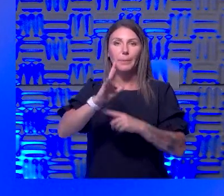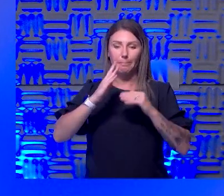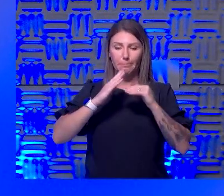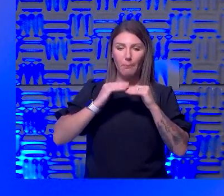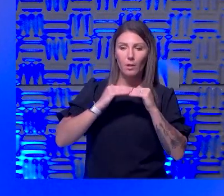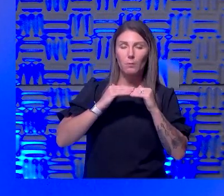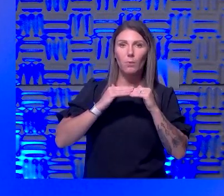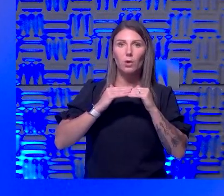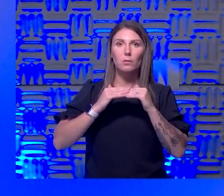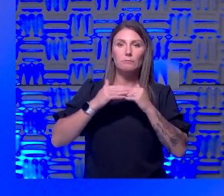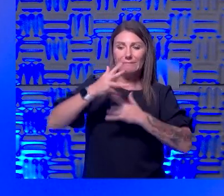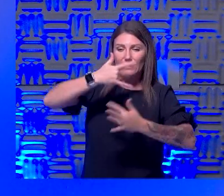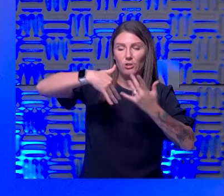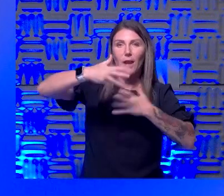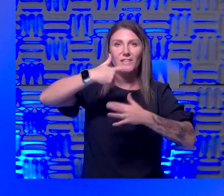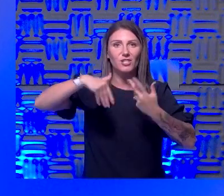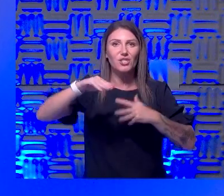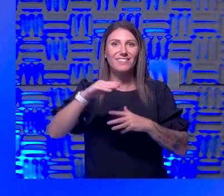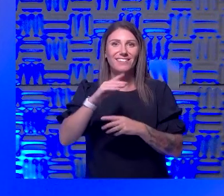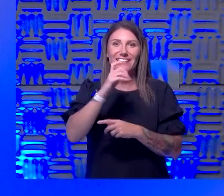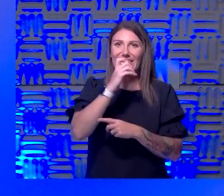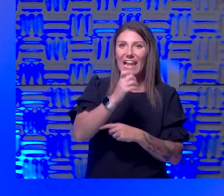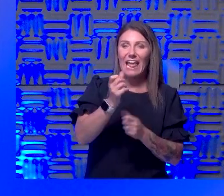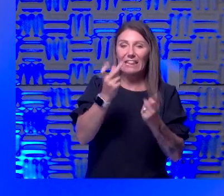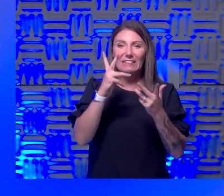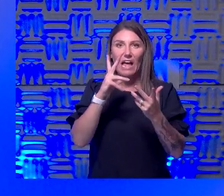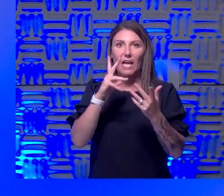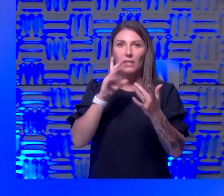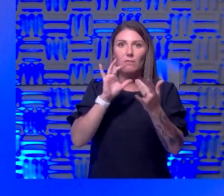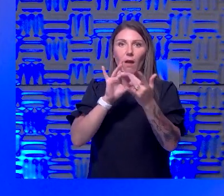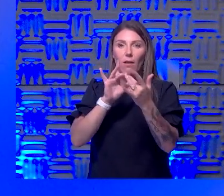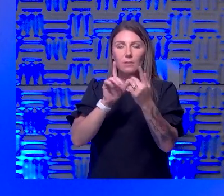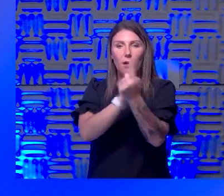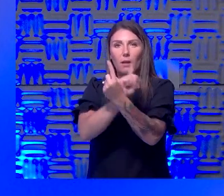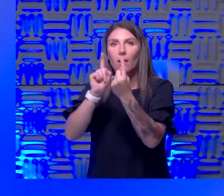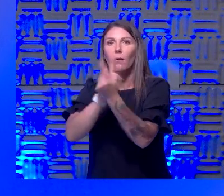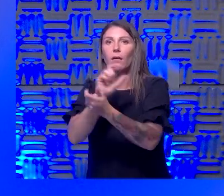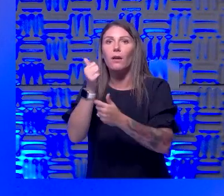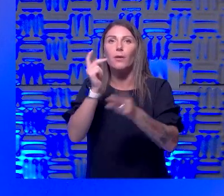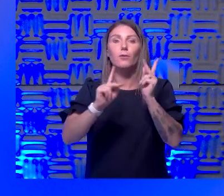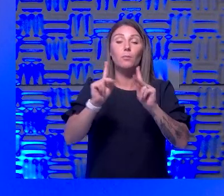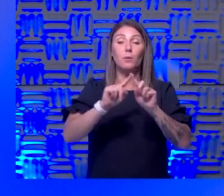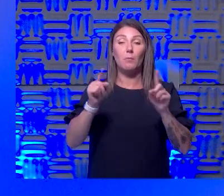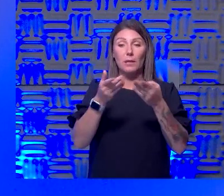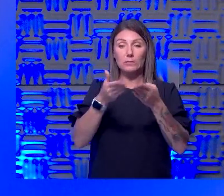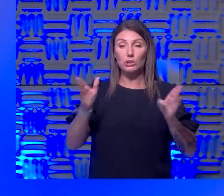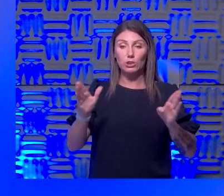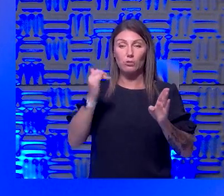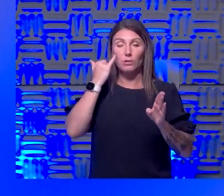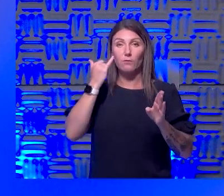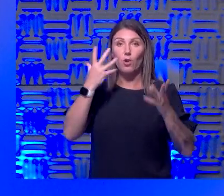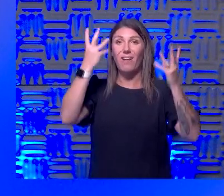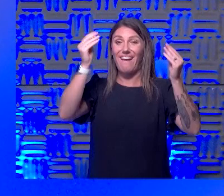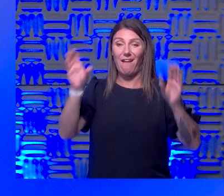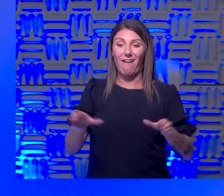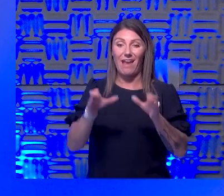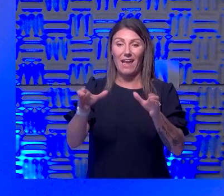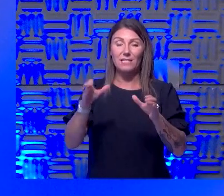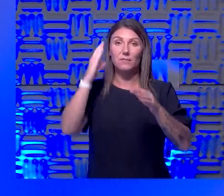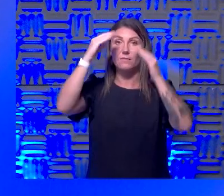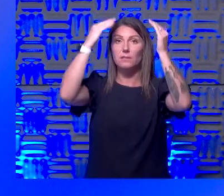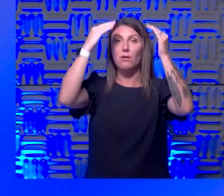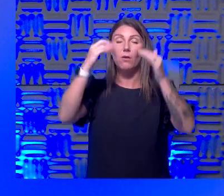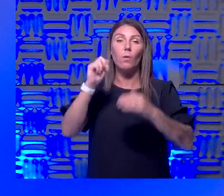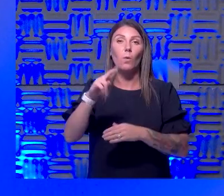few interaction, you're not going to have too much contact with other people. But I think in general, if you are out being active, whether an adult or